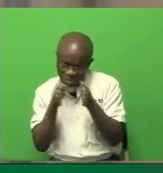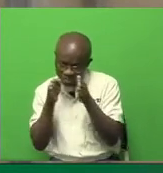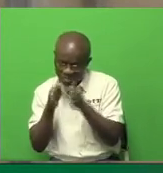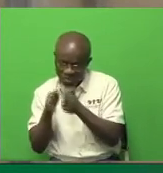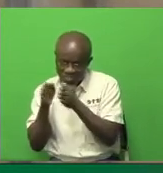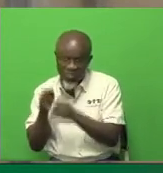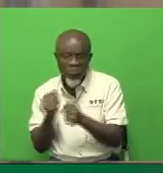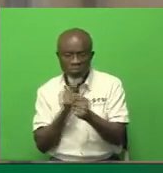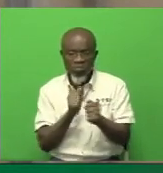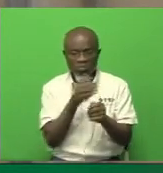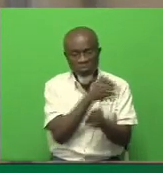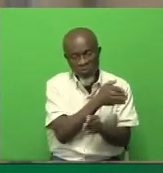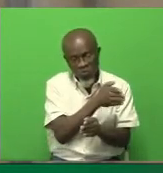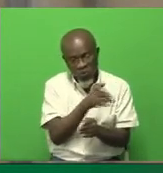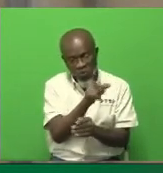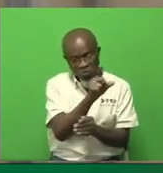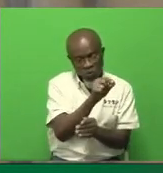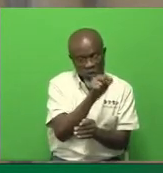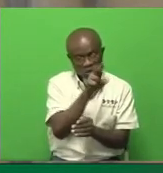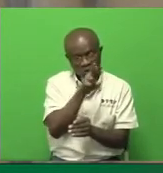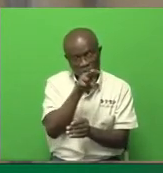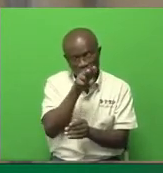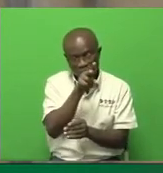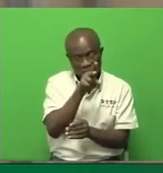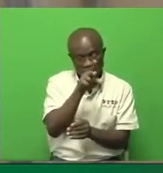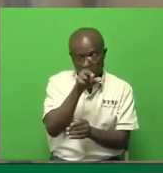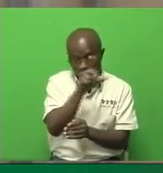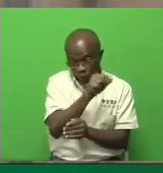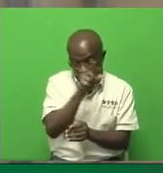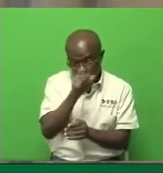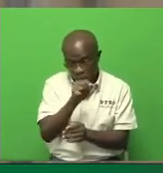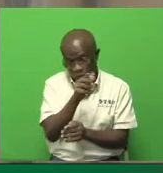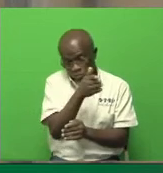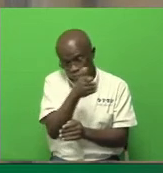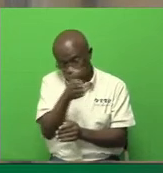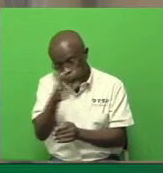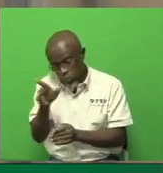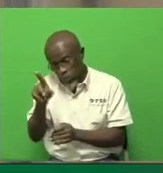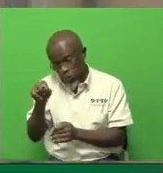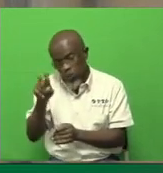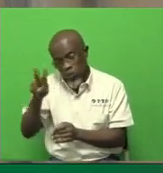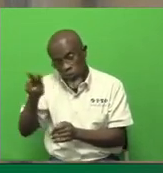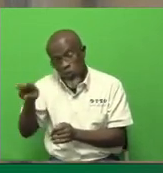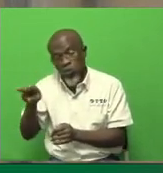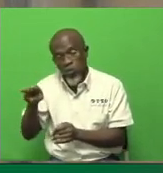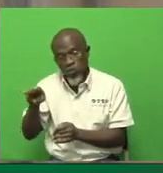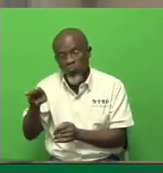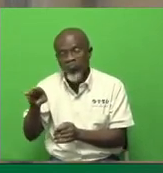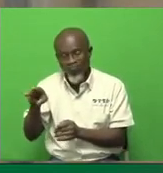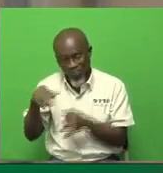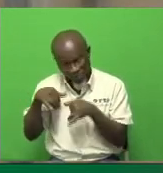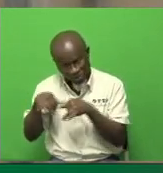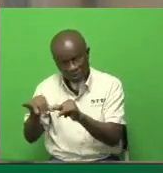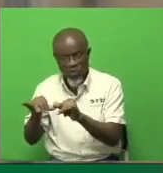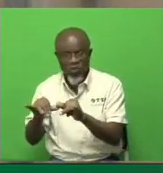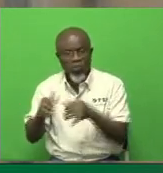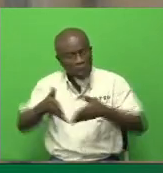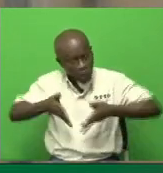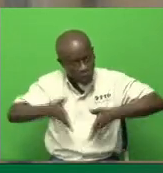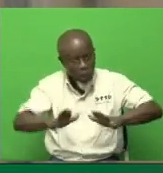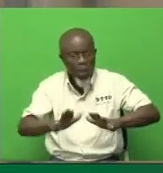2020 Heights of the pandemic to 2022. but that allowed over 120